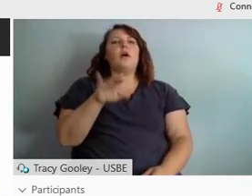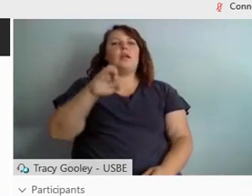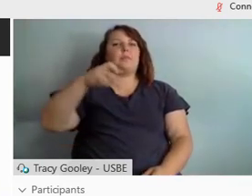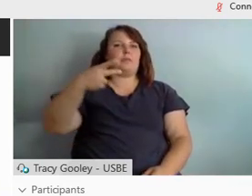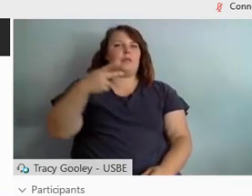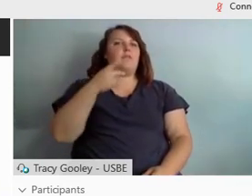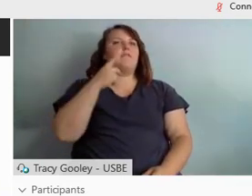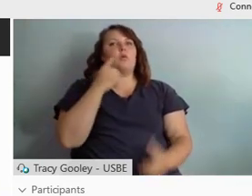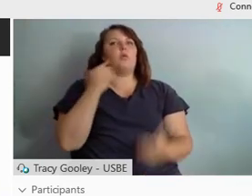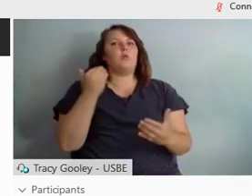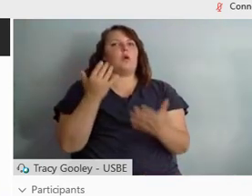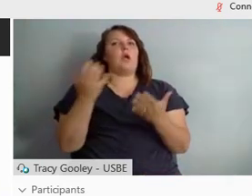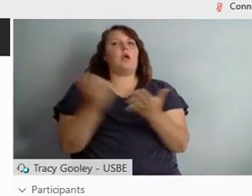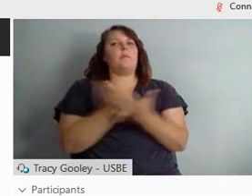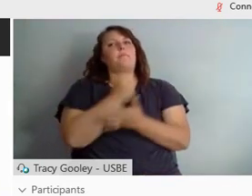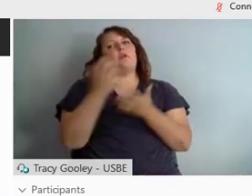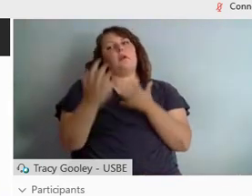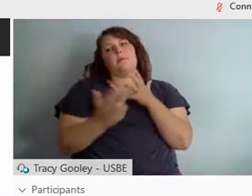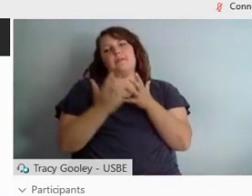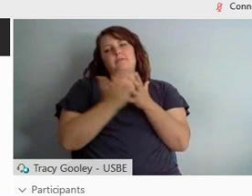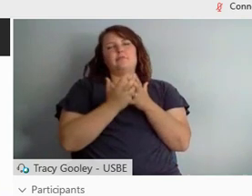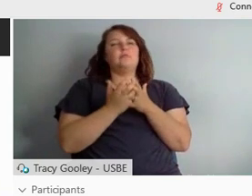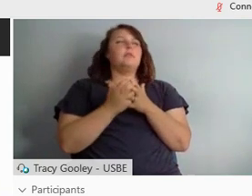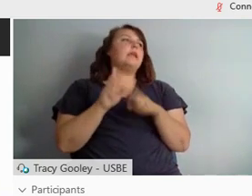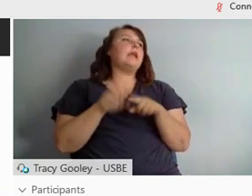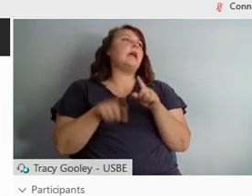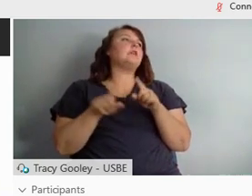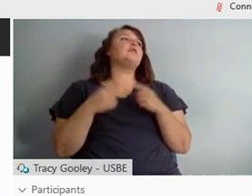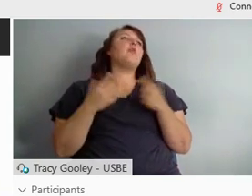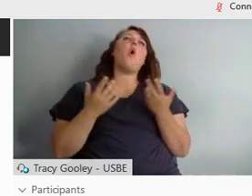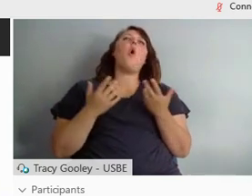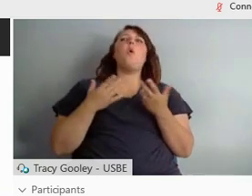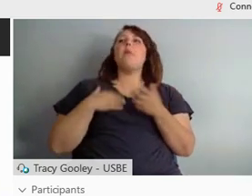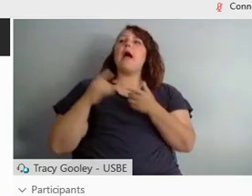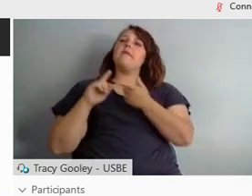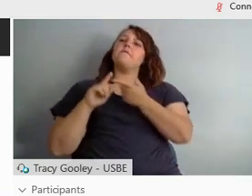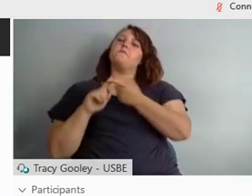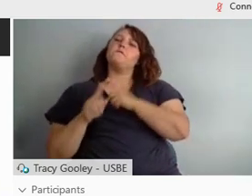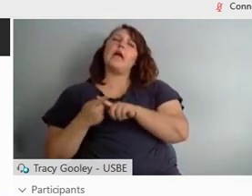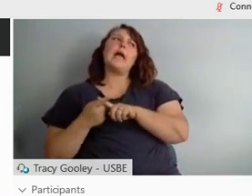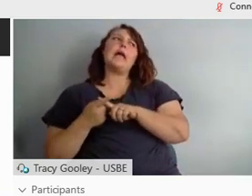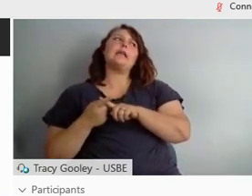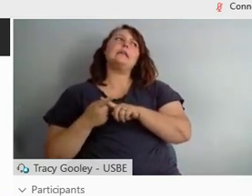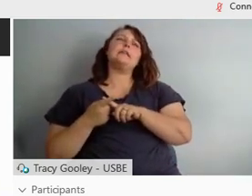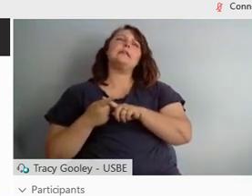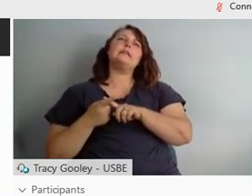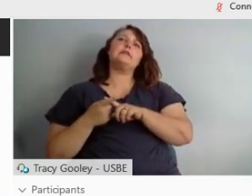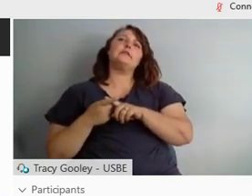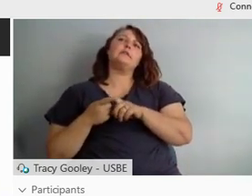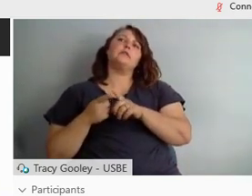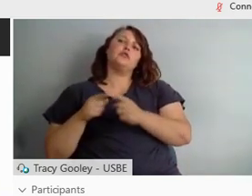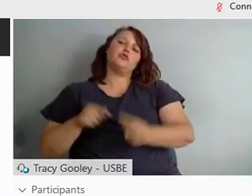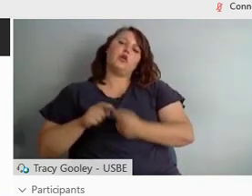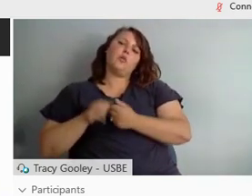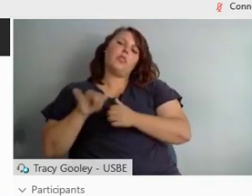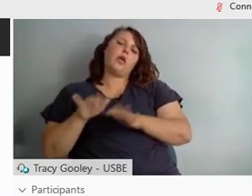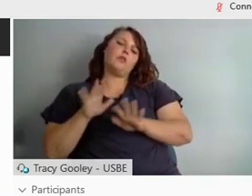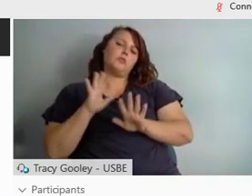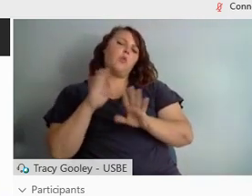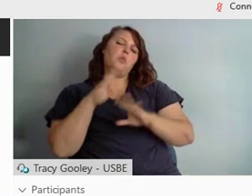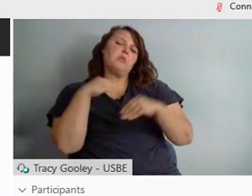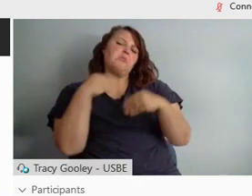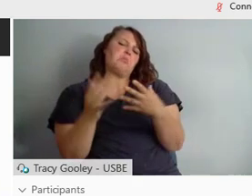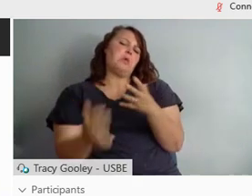to use those accommodations. You can't just decide, well, my friend here is struggling with this item, so I'm just going to give them